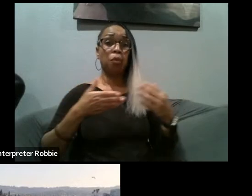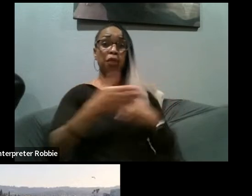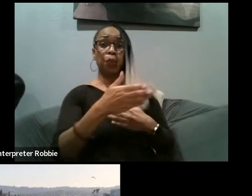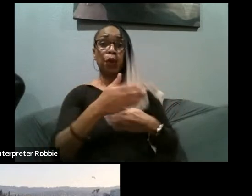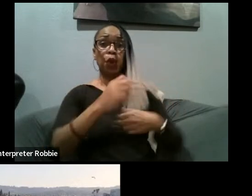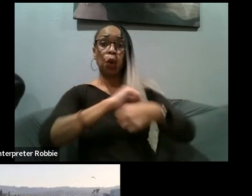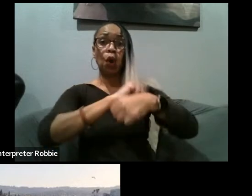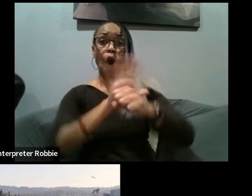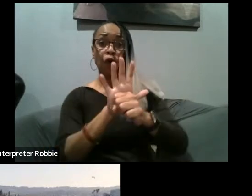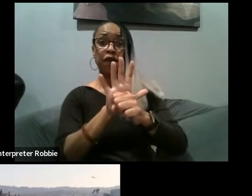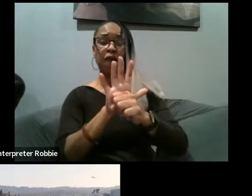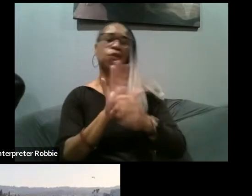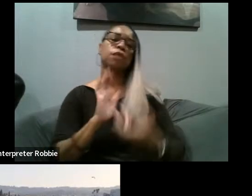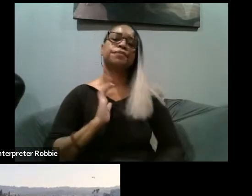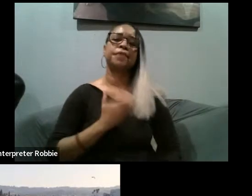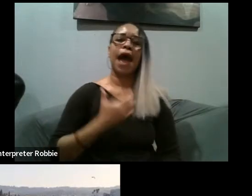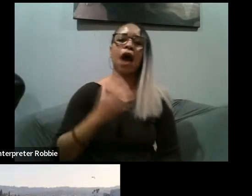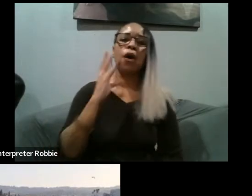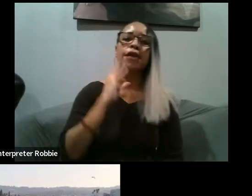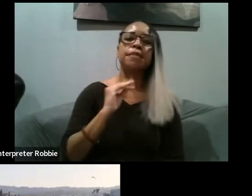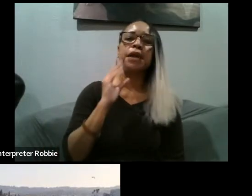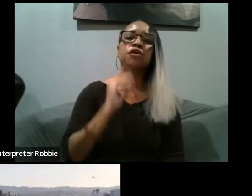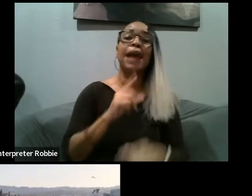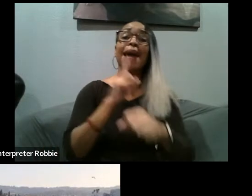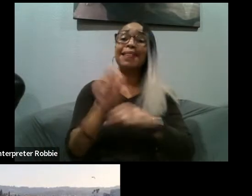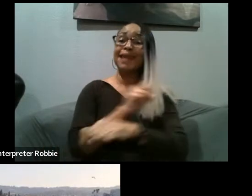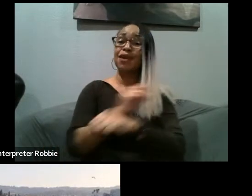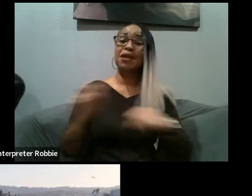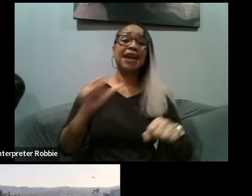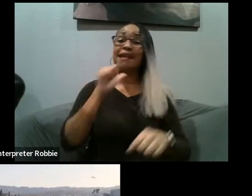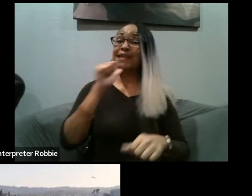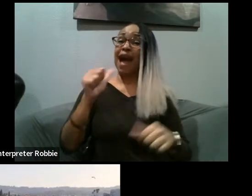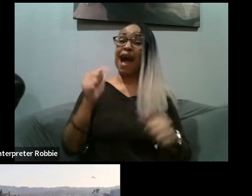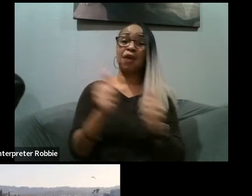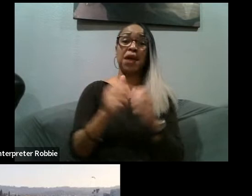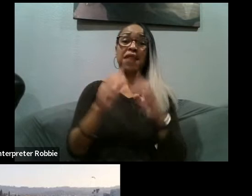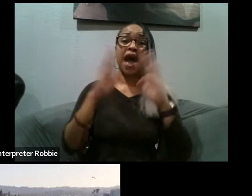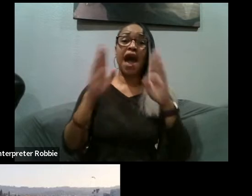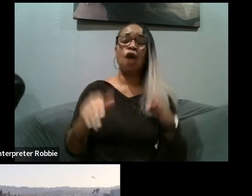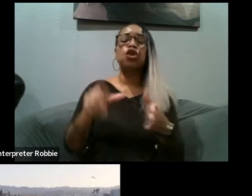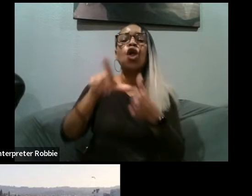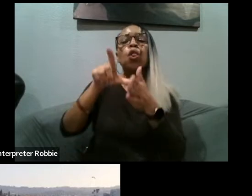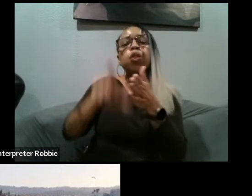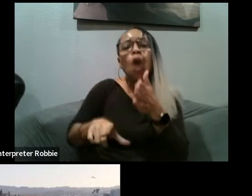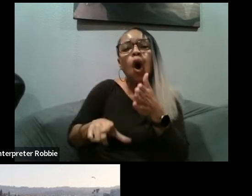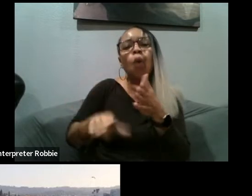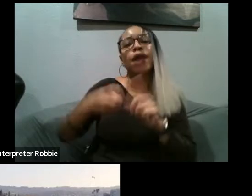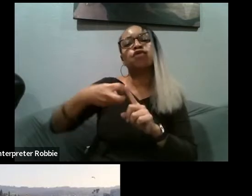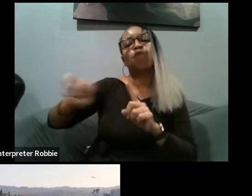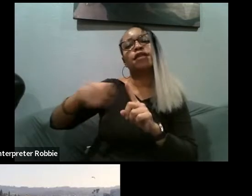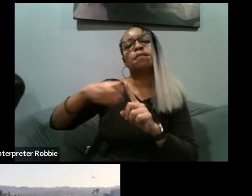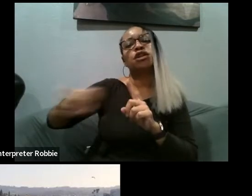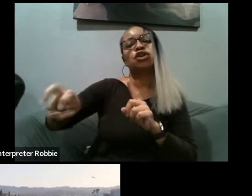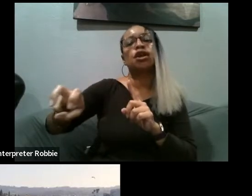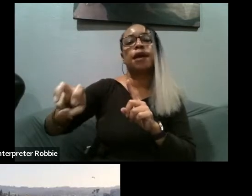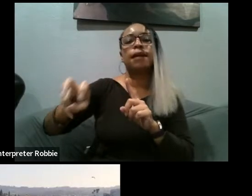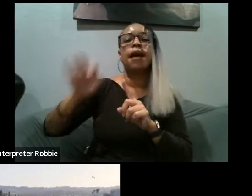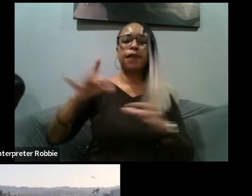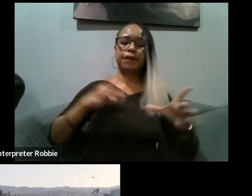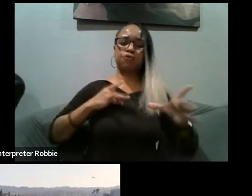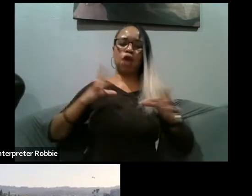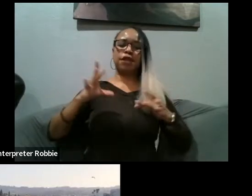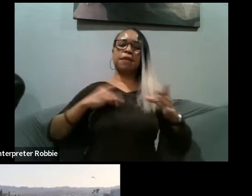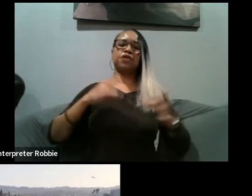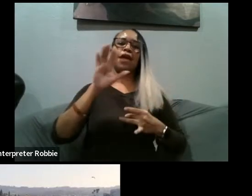least from our experience, those that are literally unhoused have had the lowest, COVID transmission rates out of all the groups that we're serving, at least at Roots.